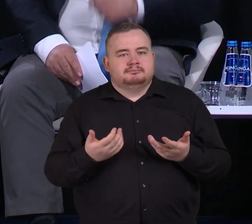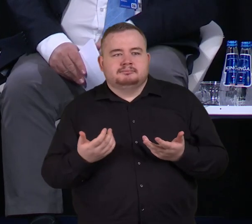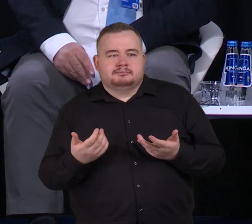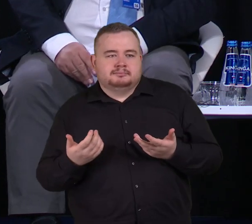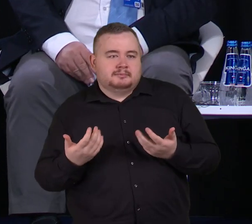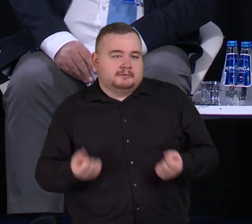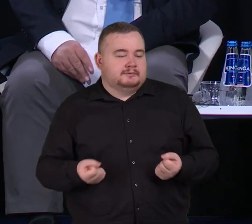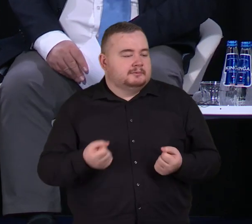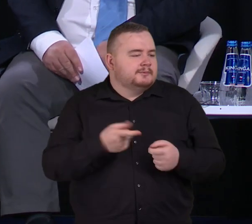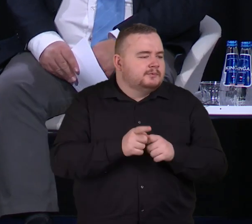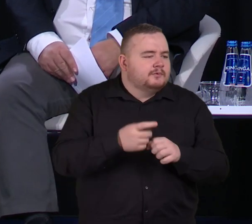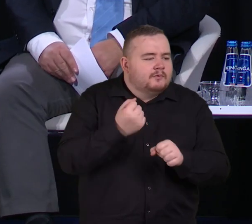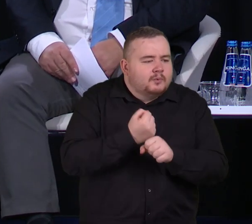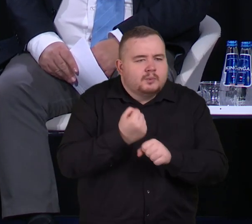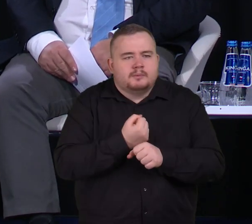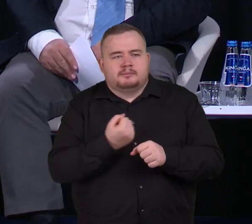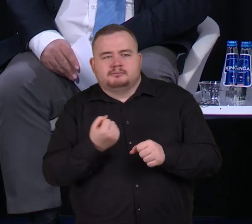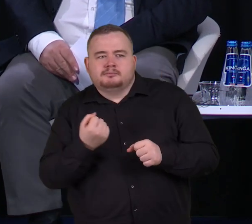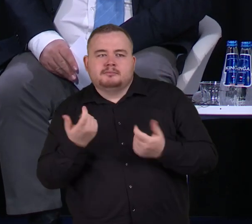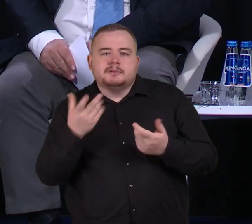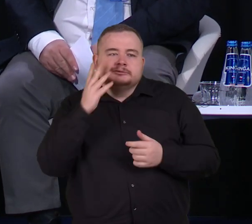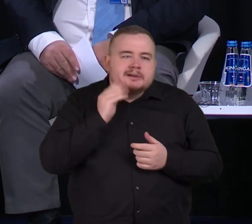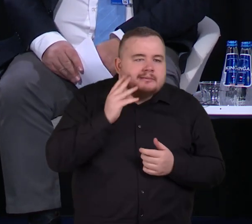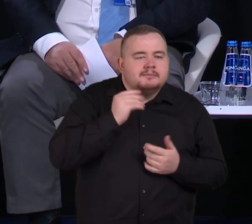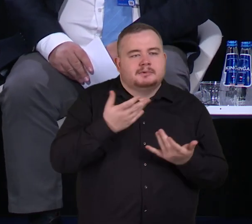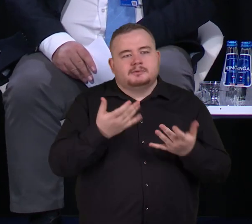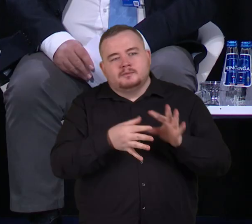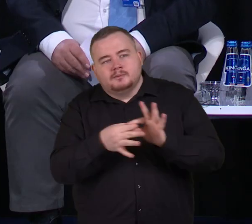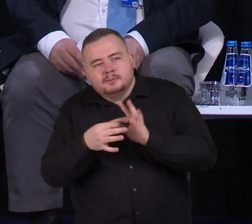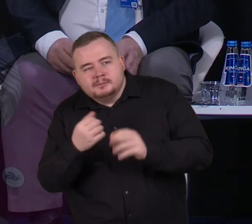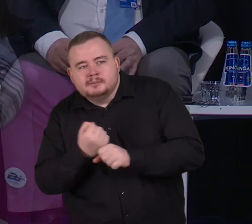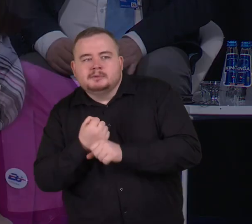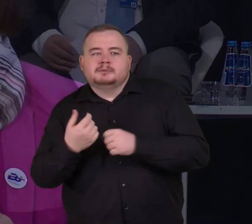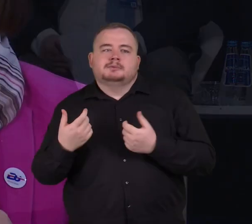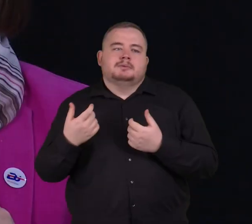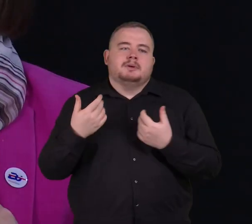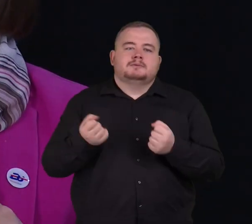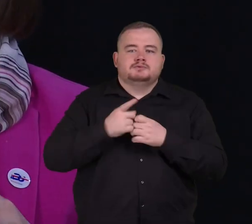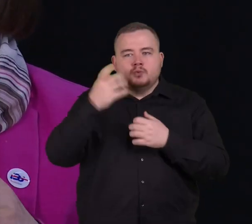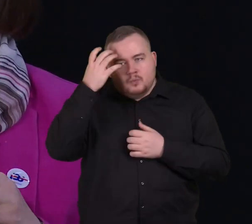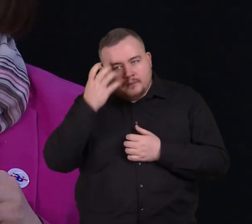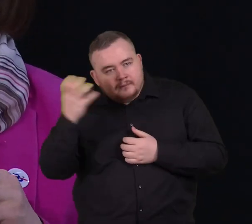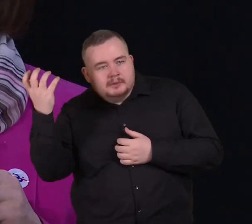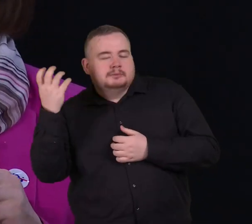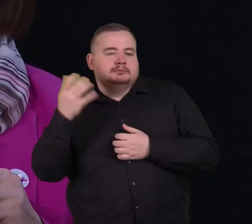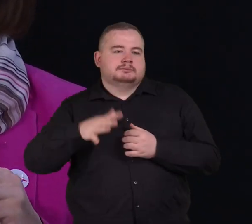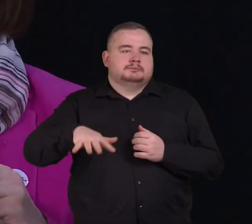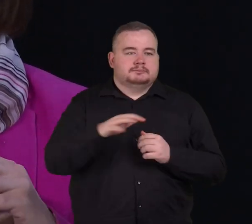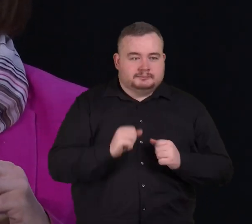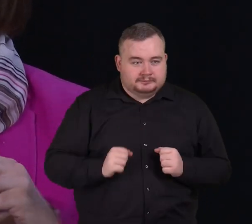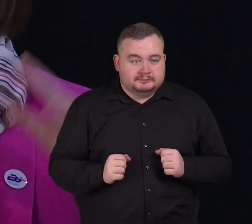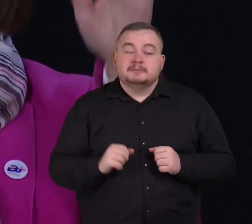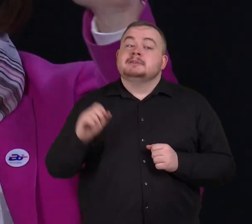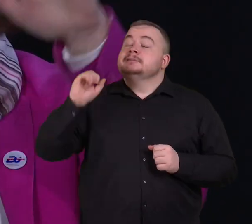regional authorities and having these instruments effective? Yes, a super-regional program that